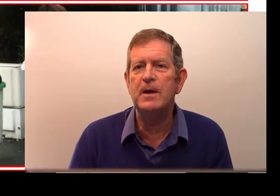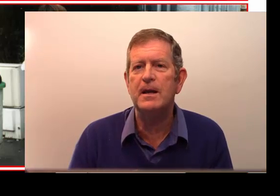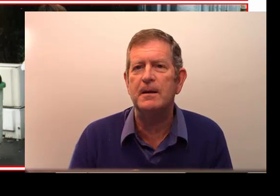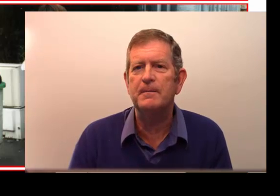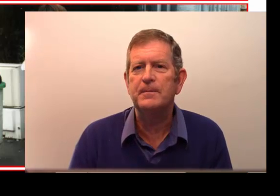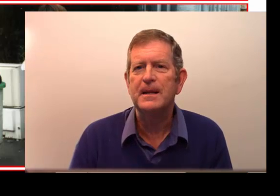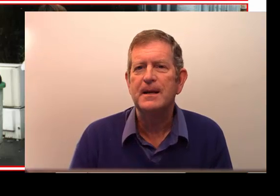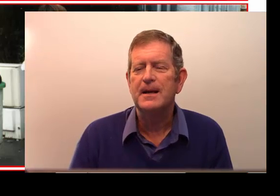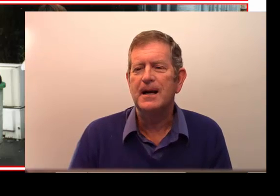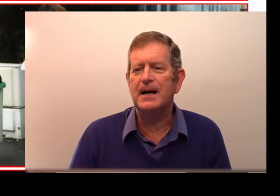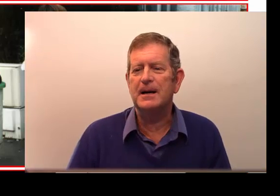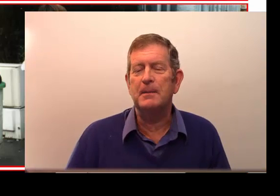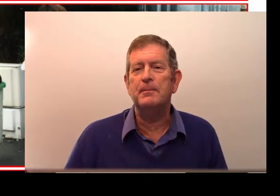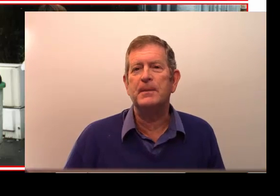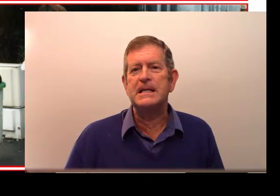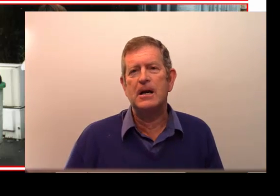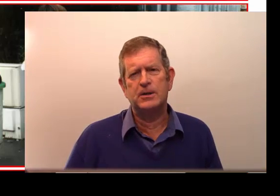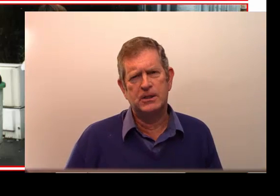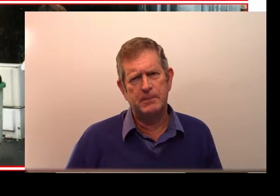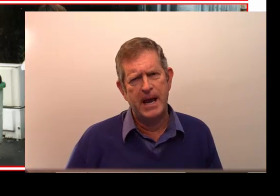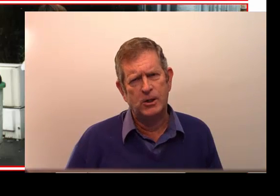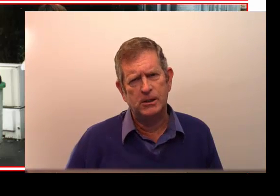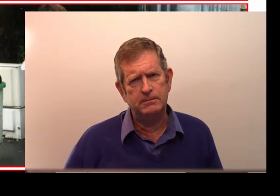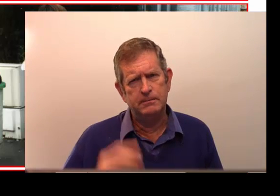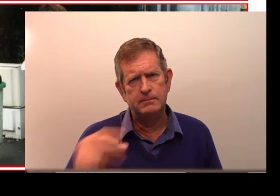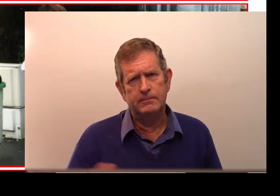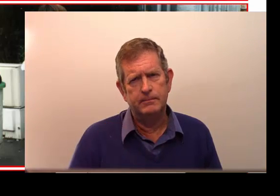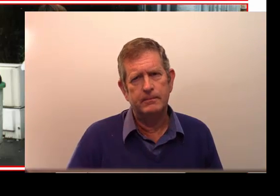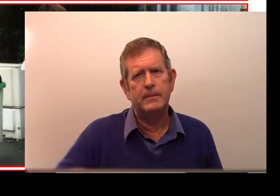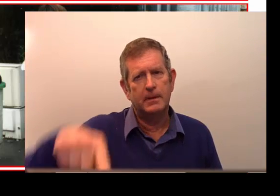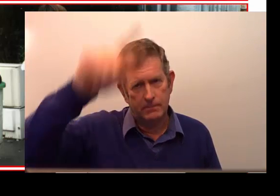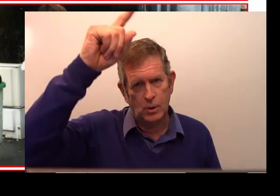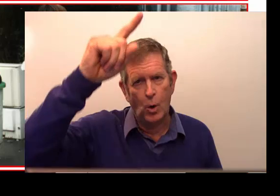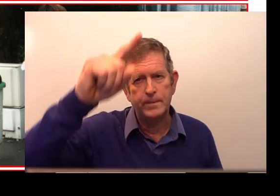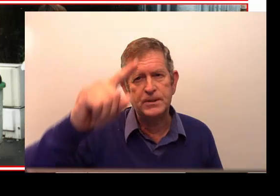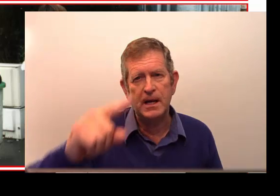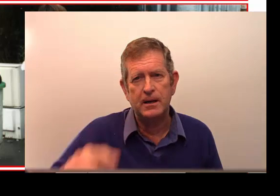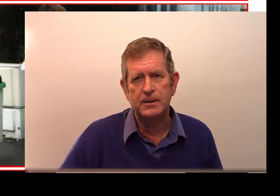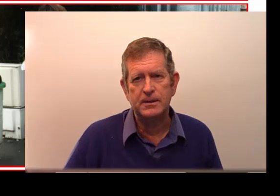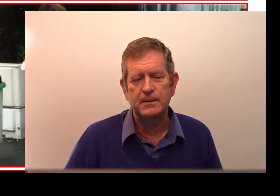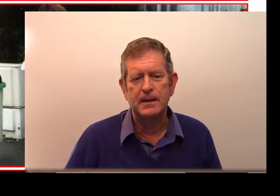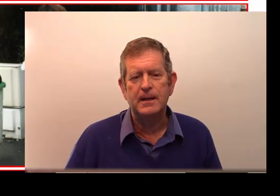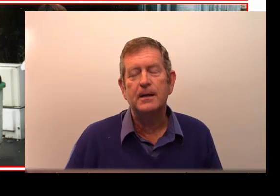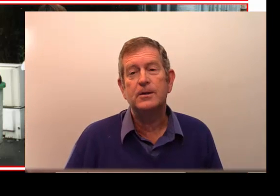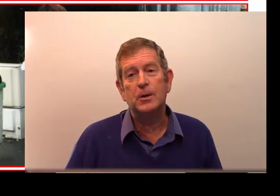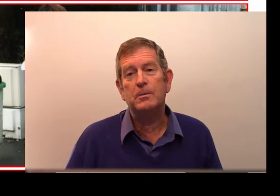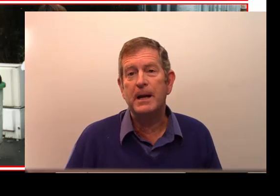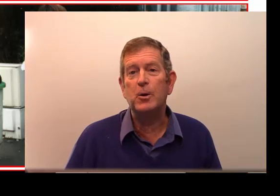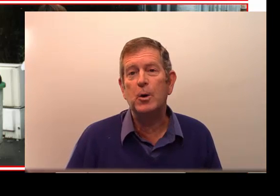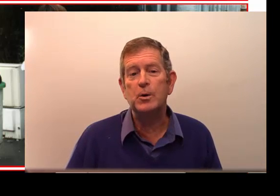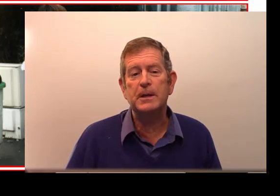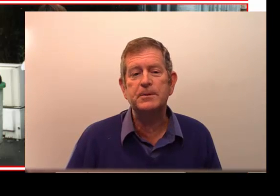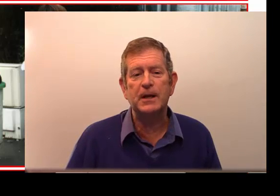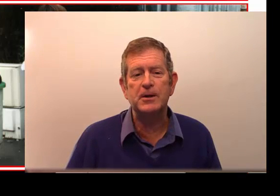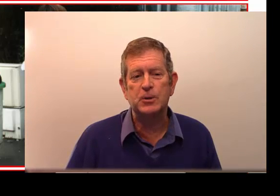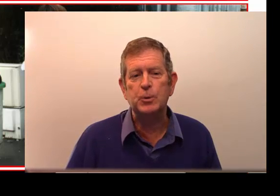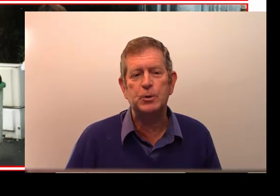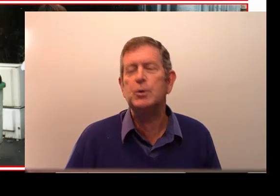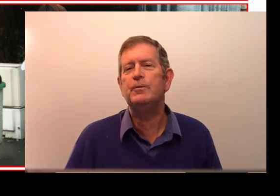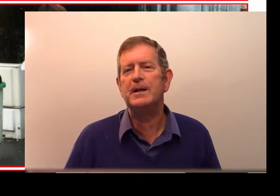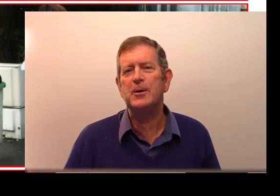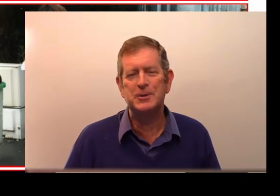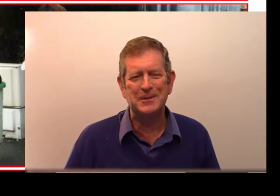watch TV. But Carol says, Michael, go upstairs. So Michael goes